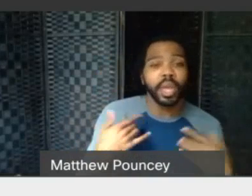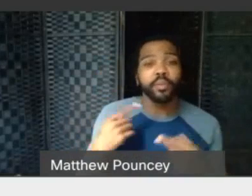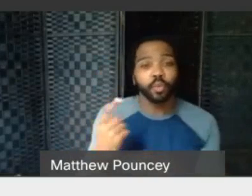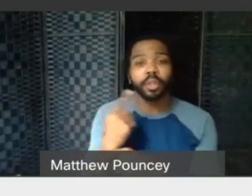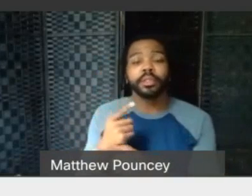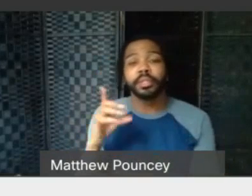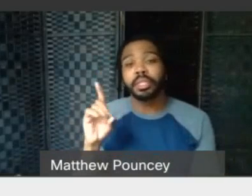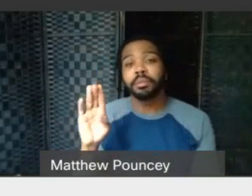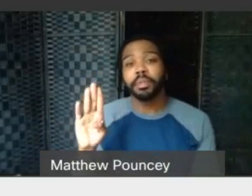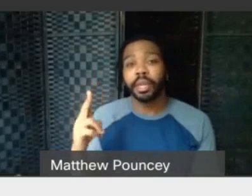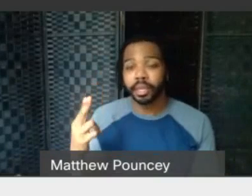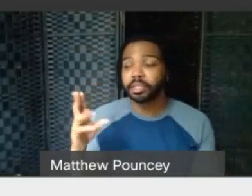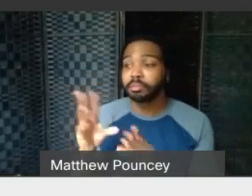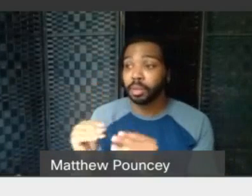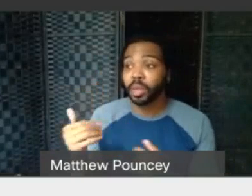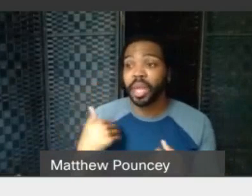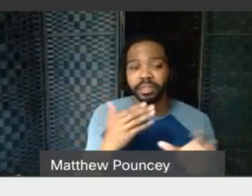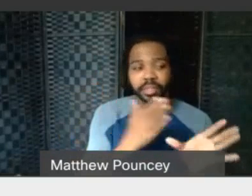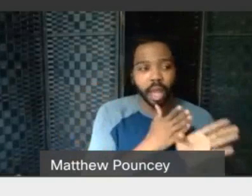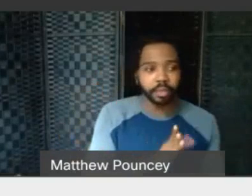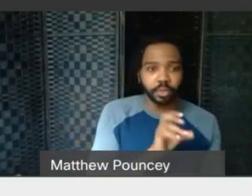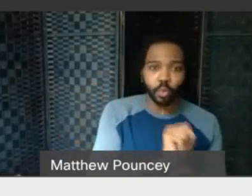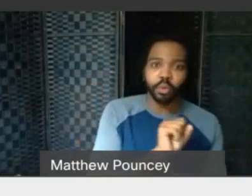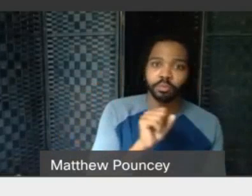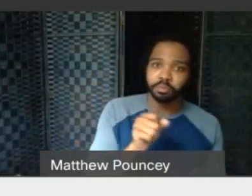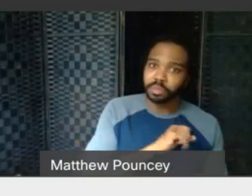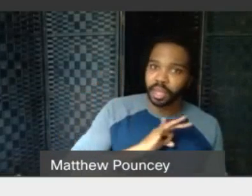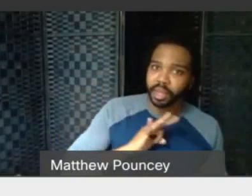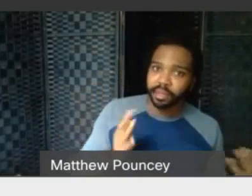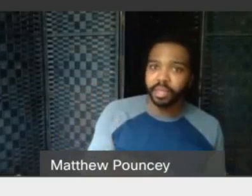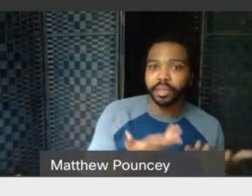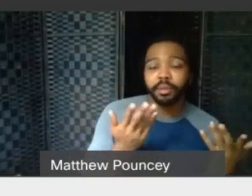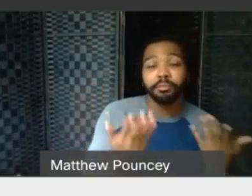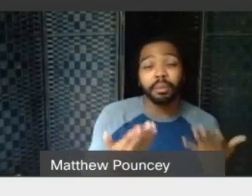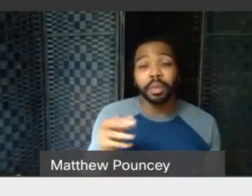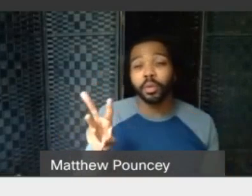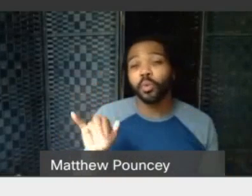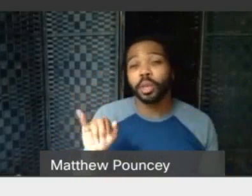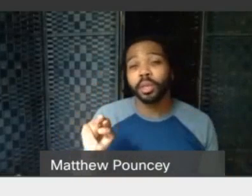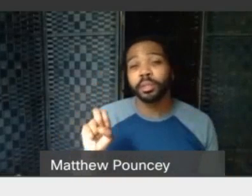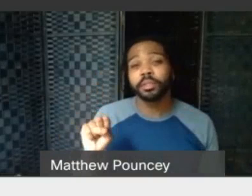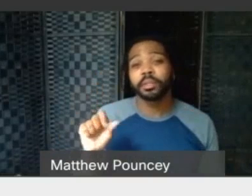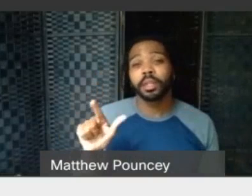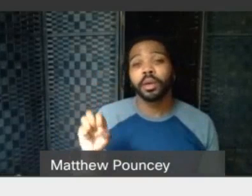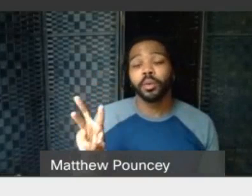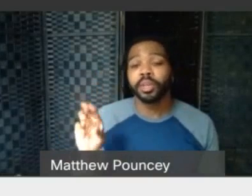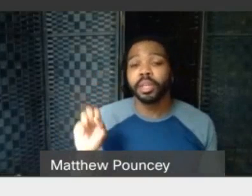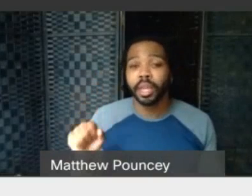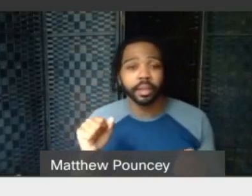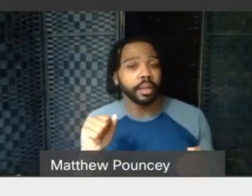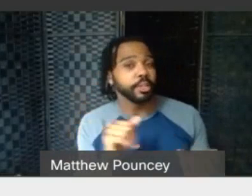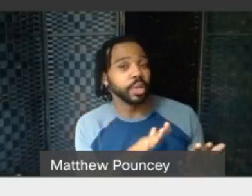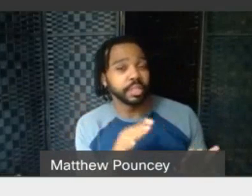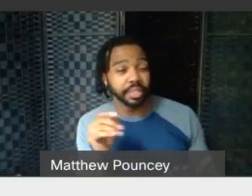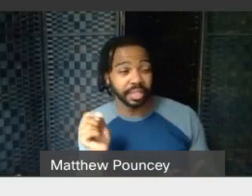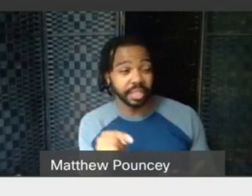psychologists on staff here. And so, maybe Winslow could address, I think that